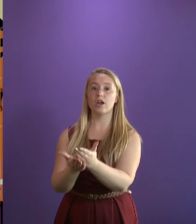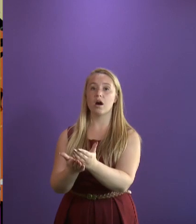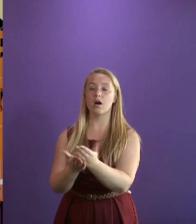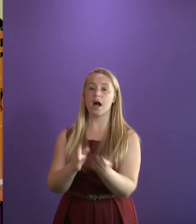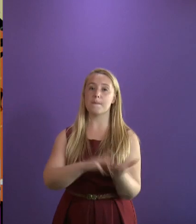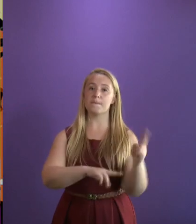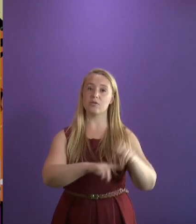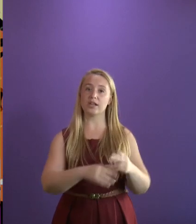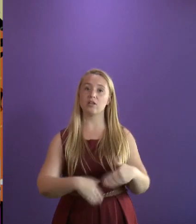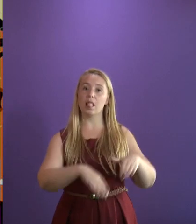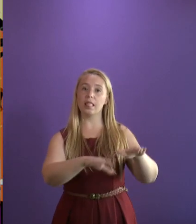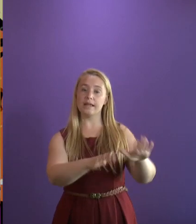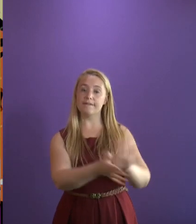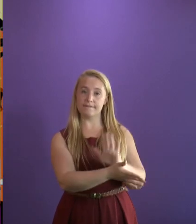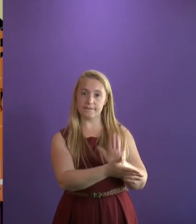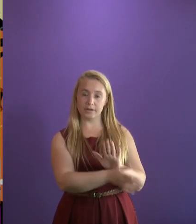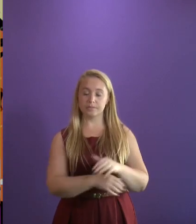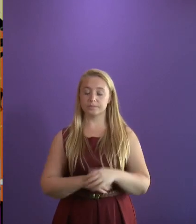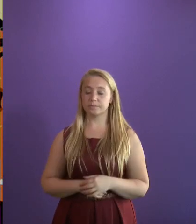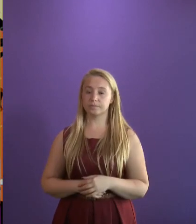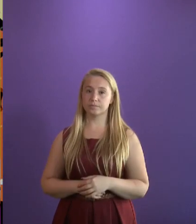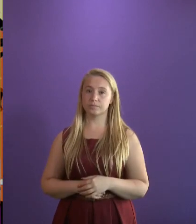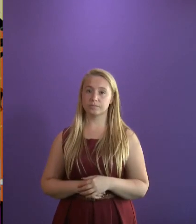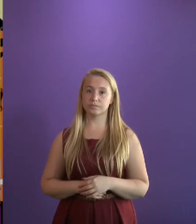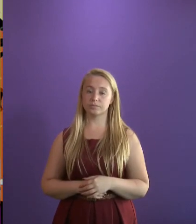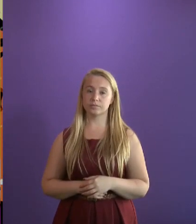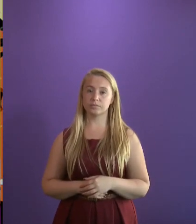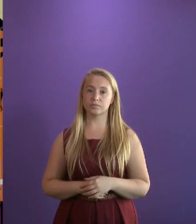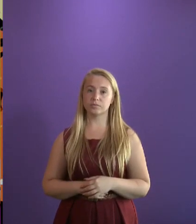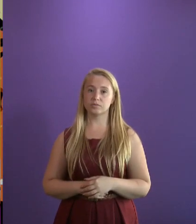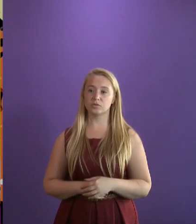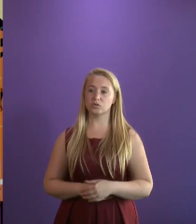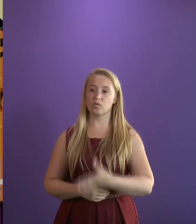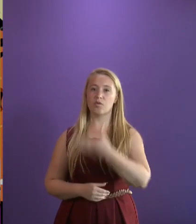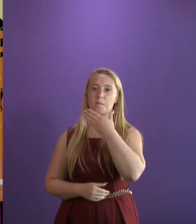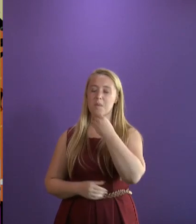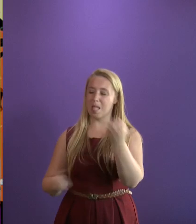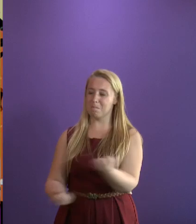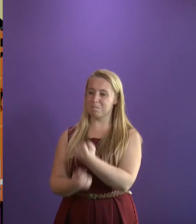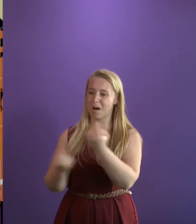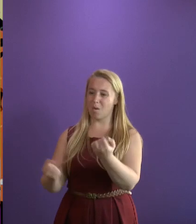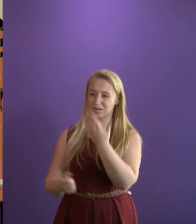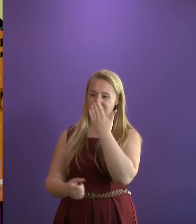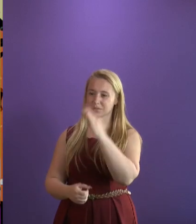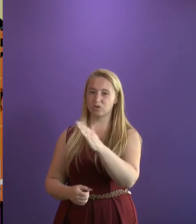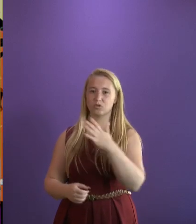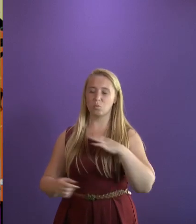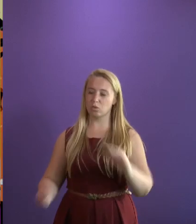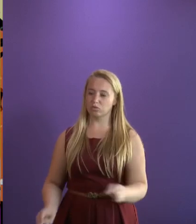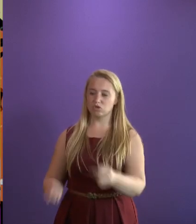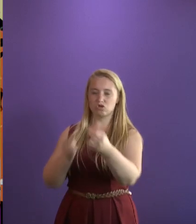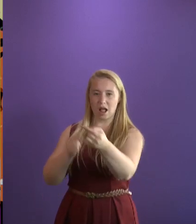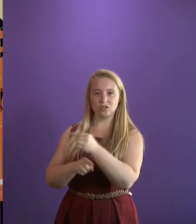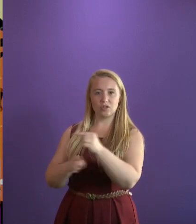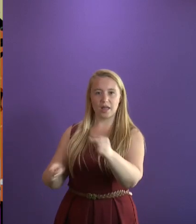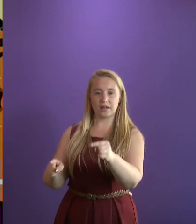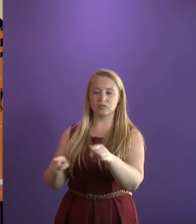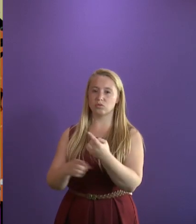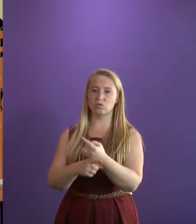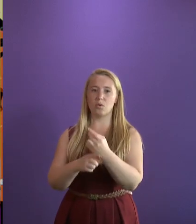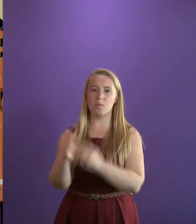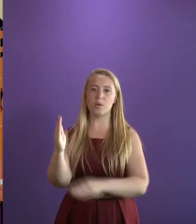leave. We are working to challenge the assumptions of male power in the way that meetings are organised and senior roles